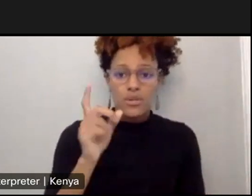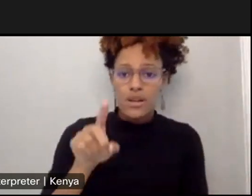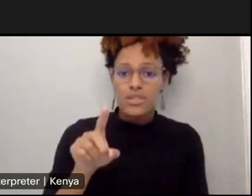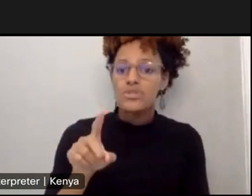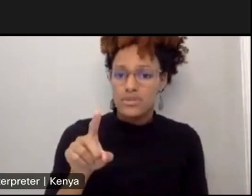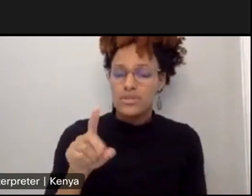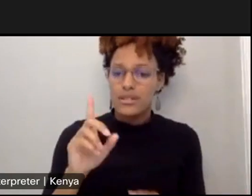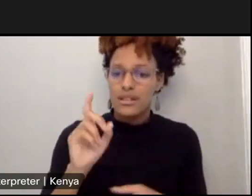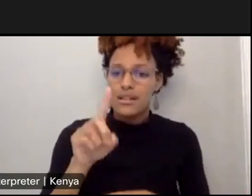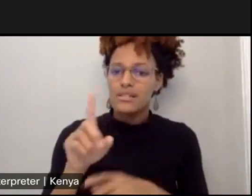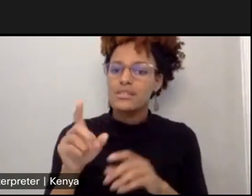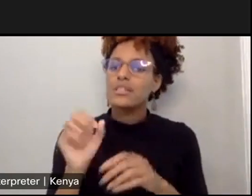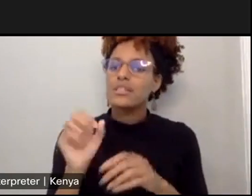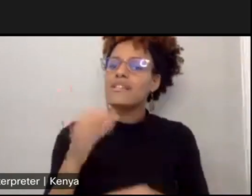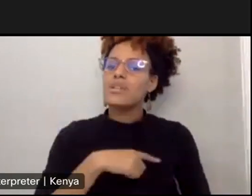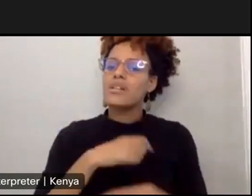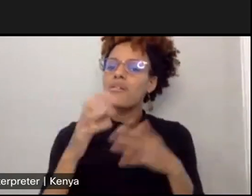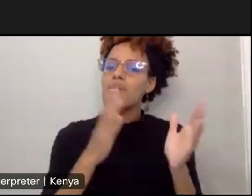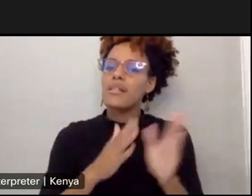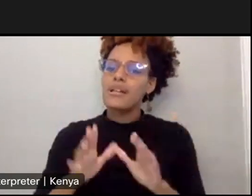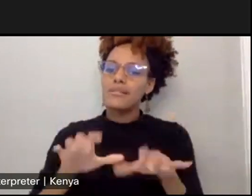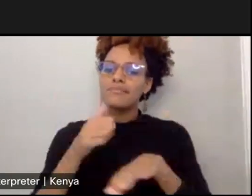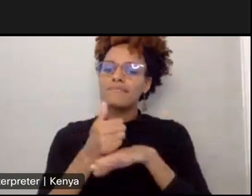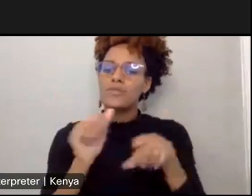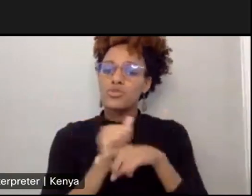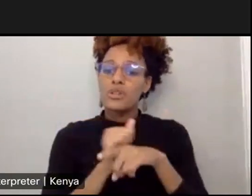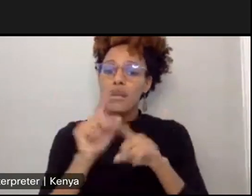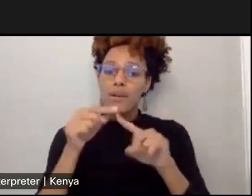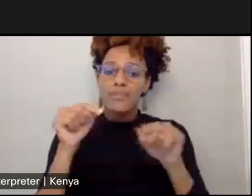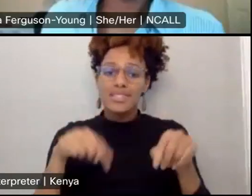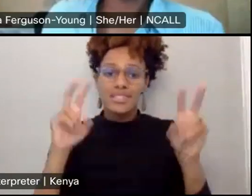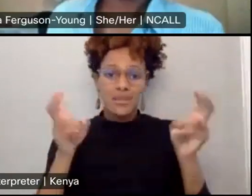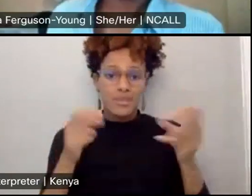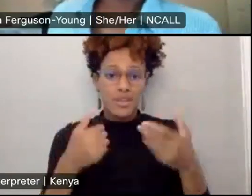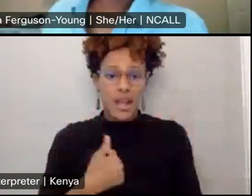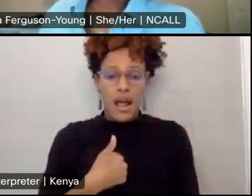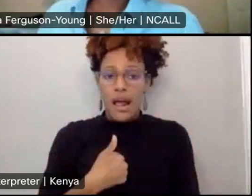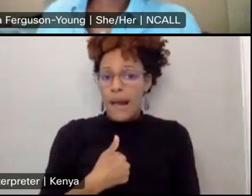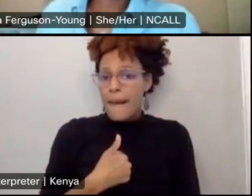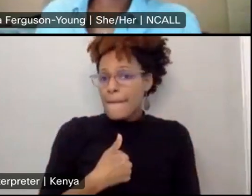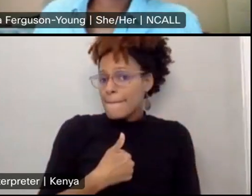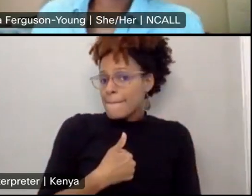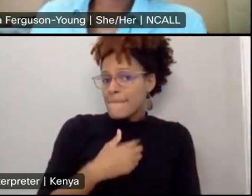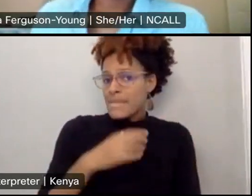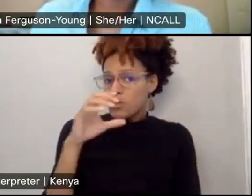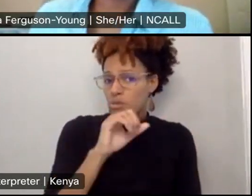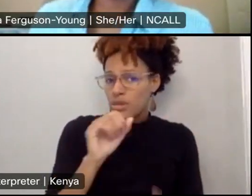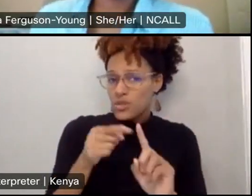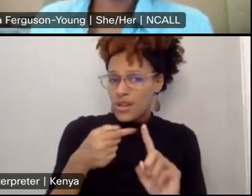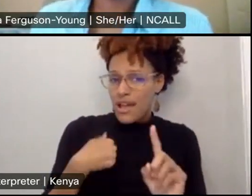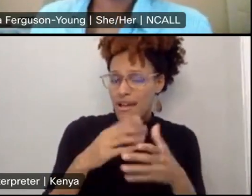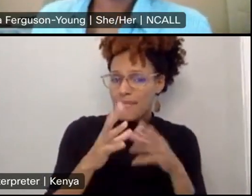that asks if we are planning on doing a training on this subject. And I'm assuming that's when I mentioned the